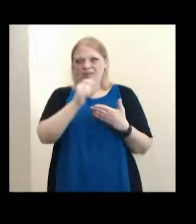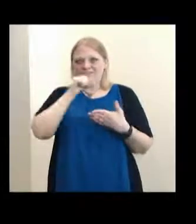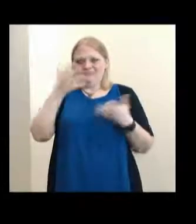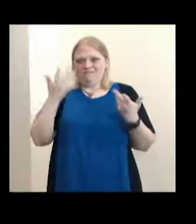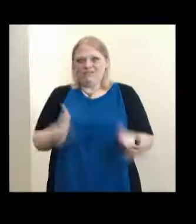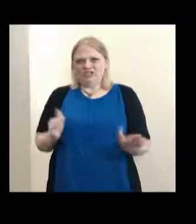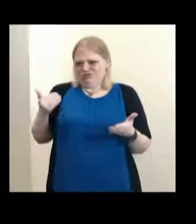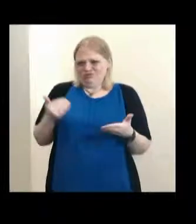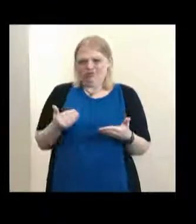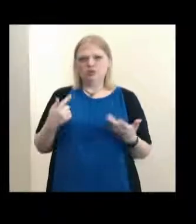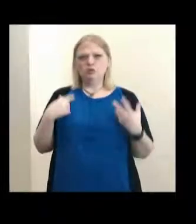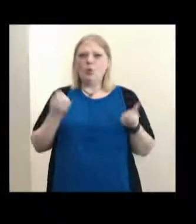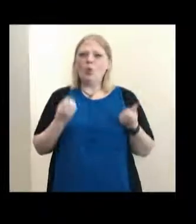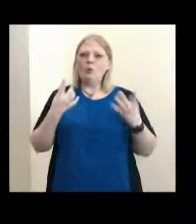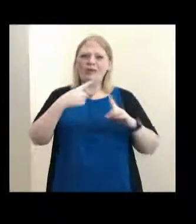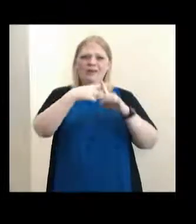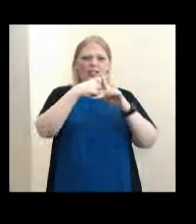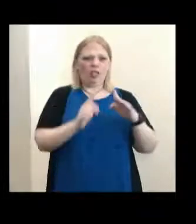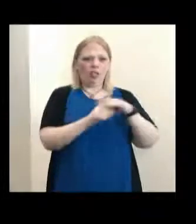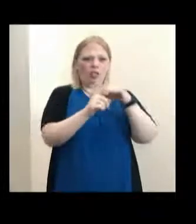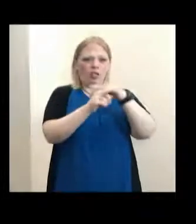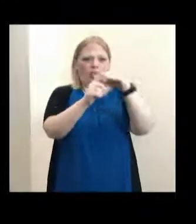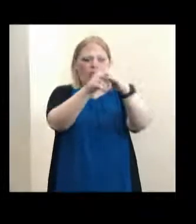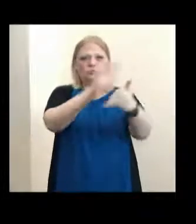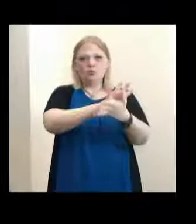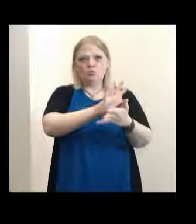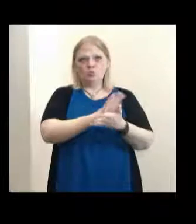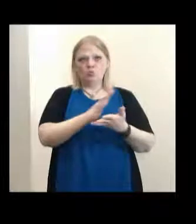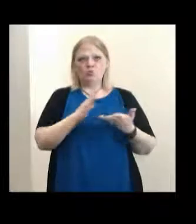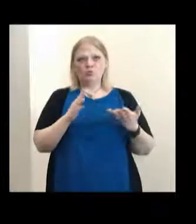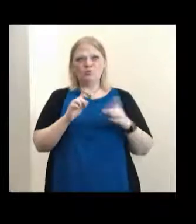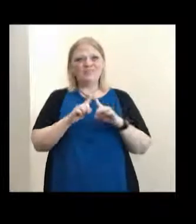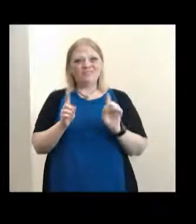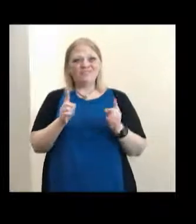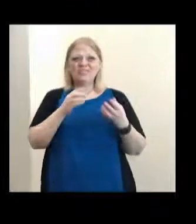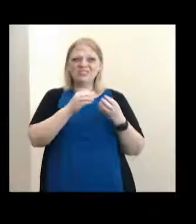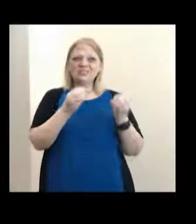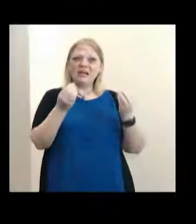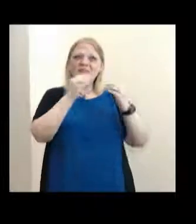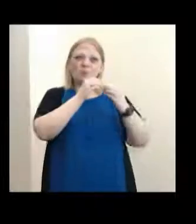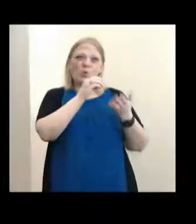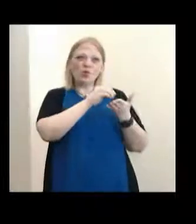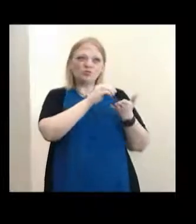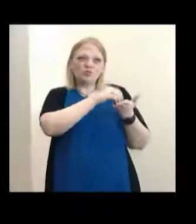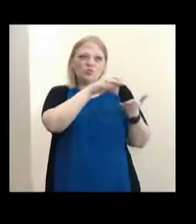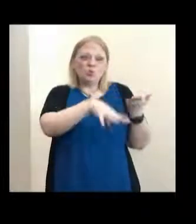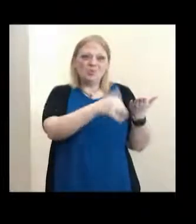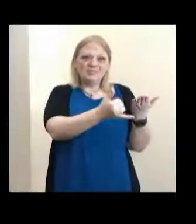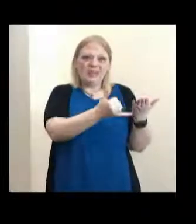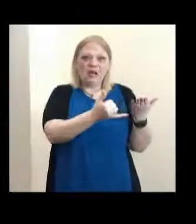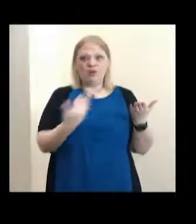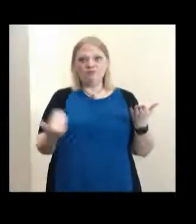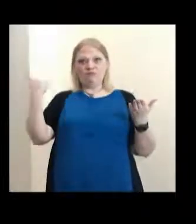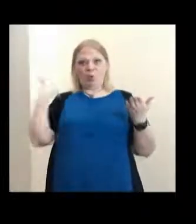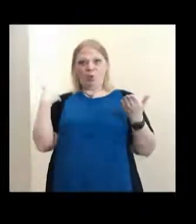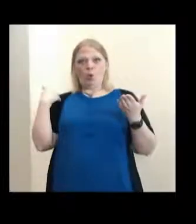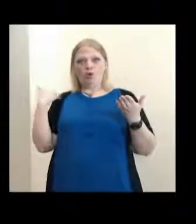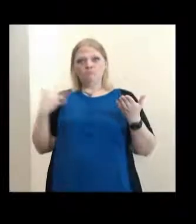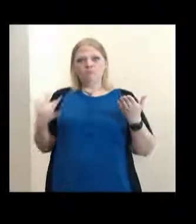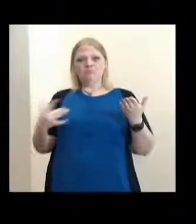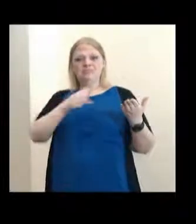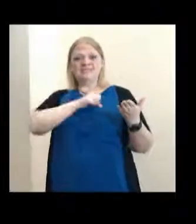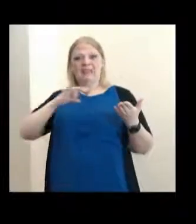many cases in the schools. And again, it's different. These are mostly students, not so much staff. At the beginning of the pandemic, we saw more